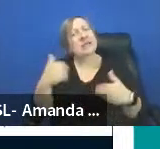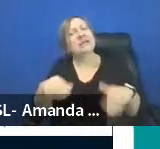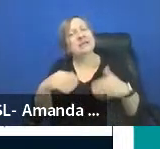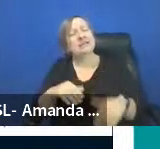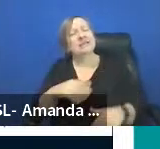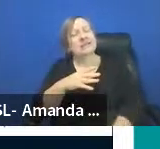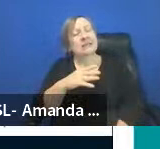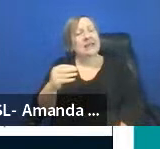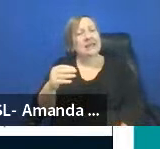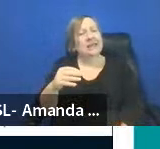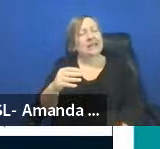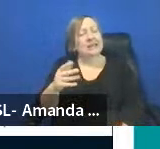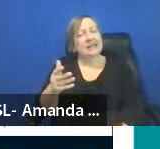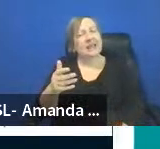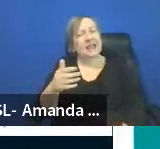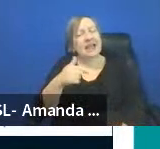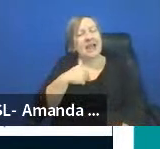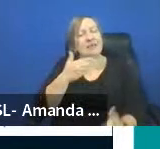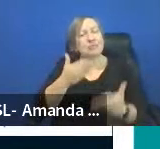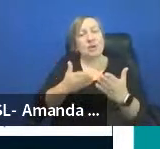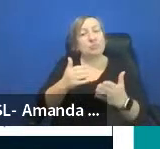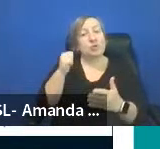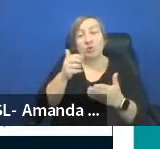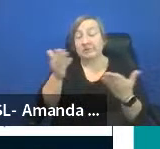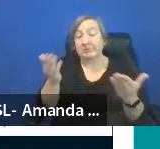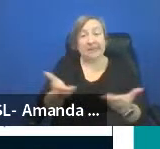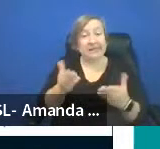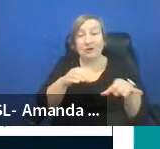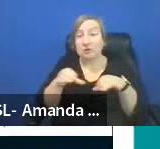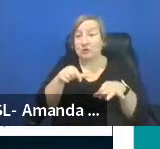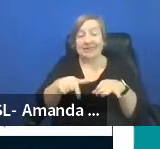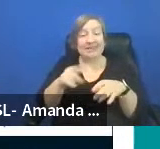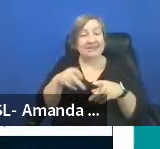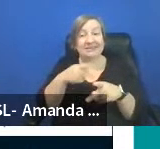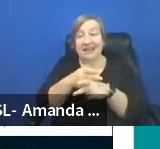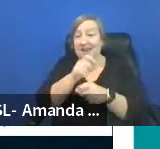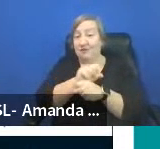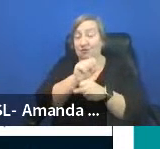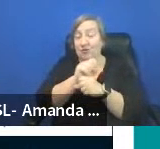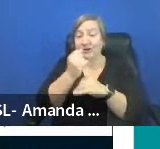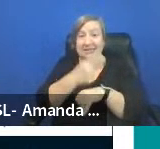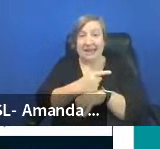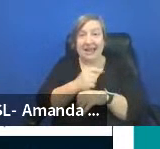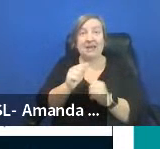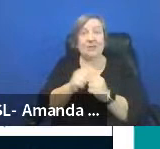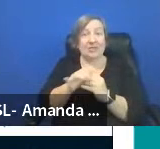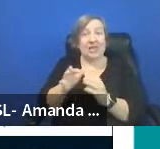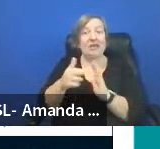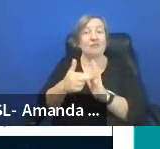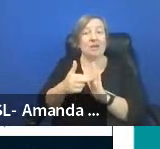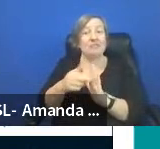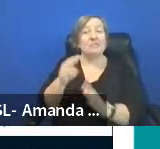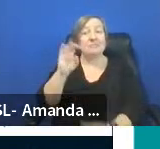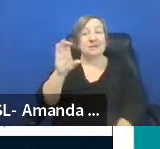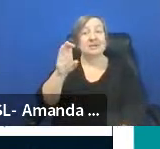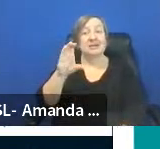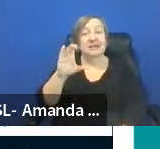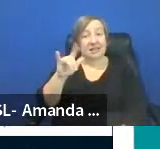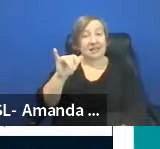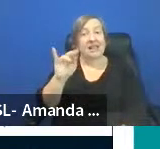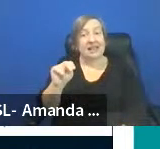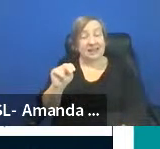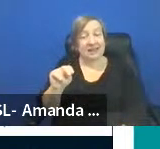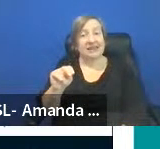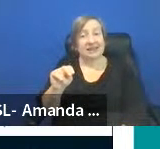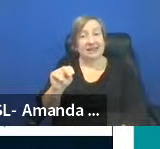don't, I probably wouldn't be here doing this today had it not been for Representative McLean, because